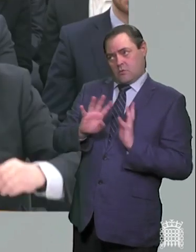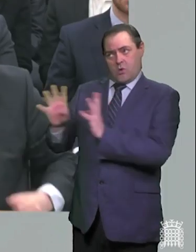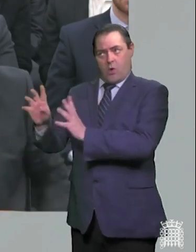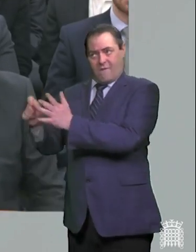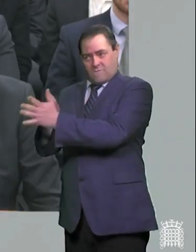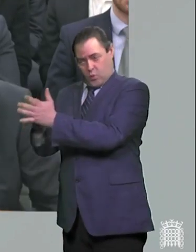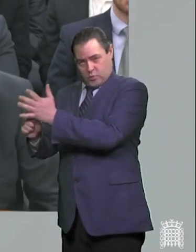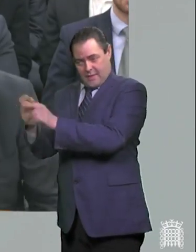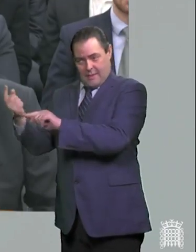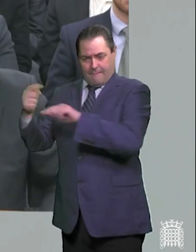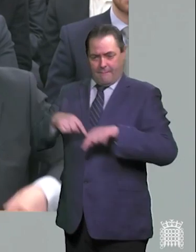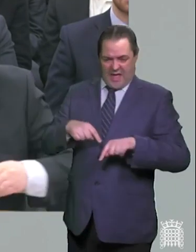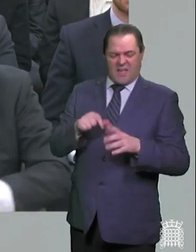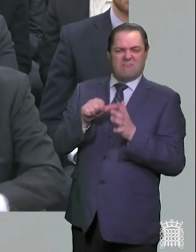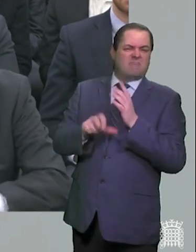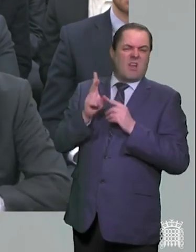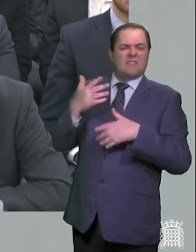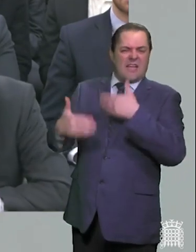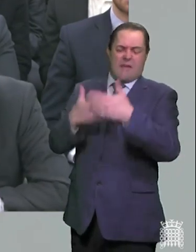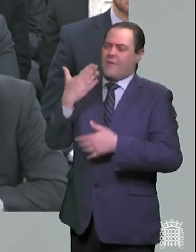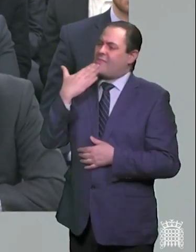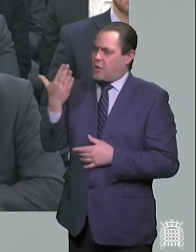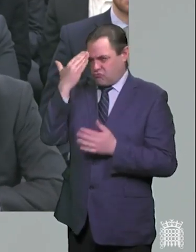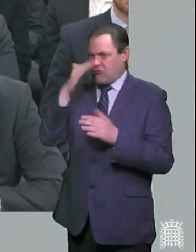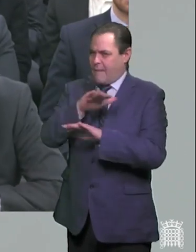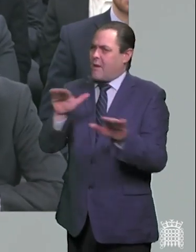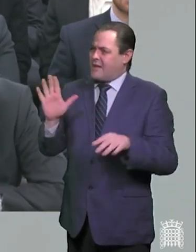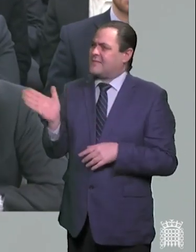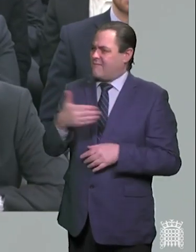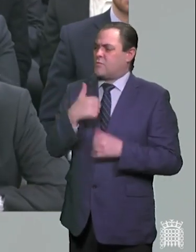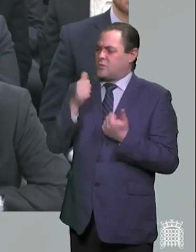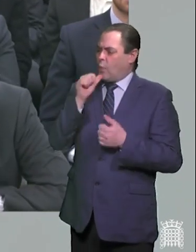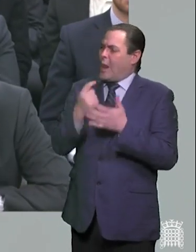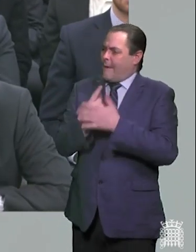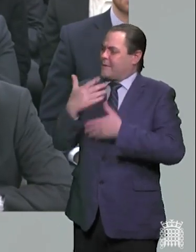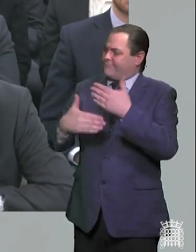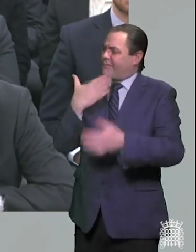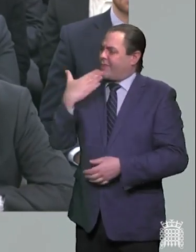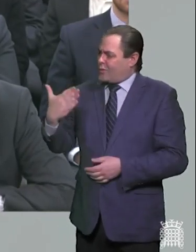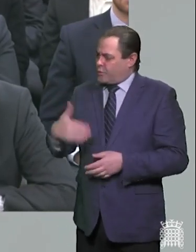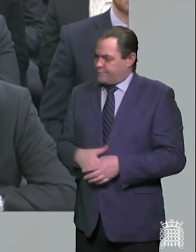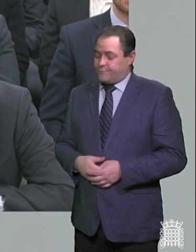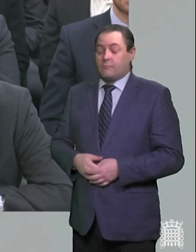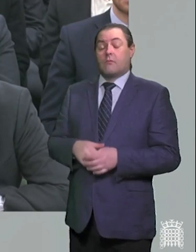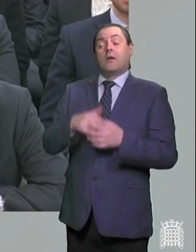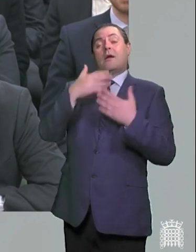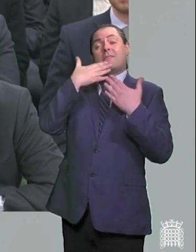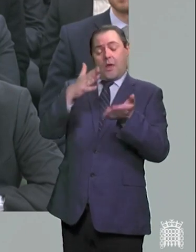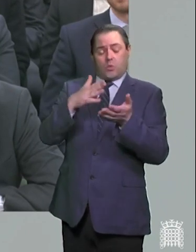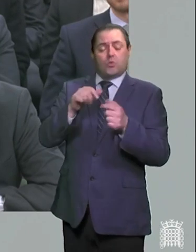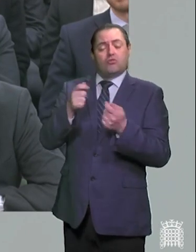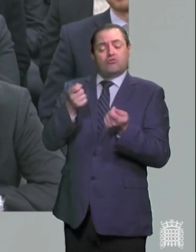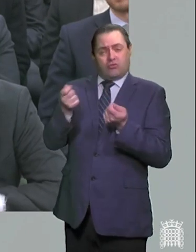can pick up from where we left off. But thanks for reminding everybody that that's Thank you, Chair. Well, as you've just said, there were a